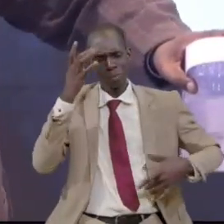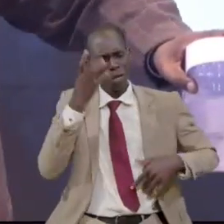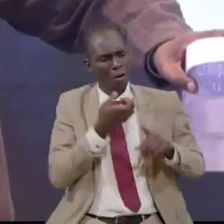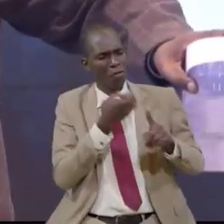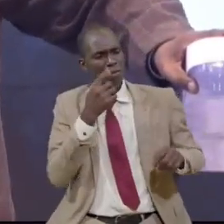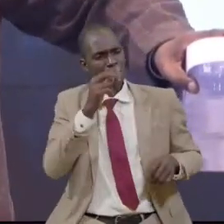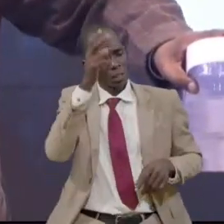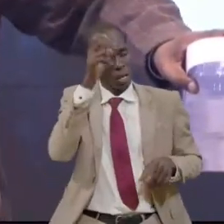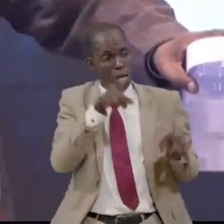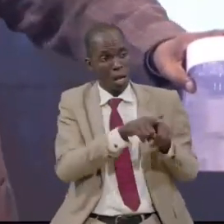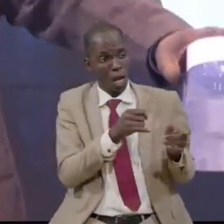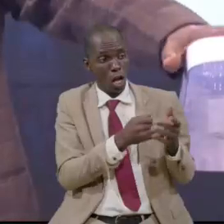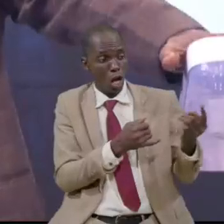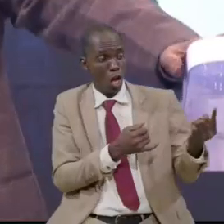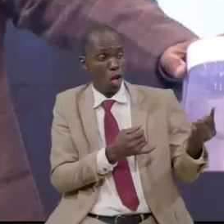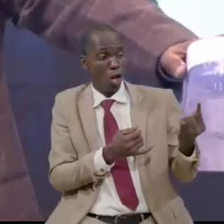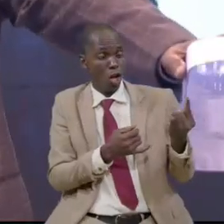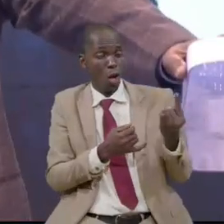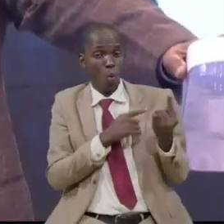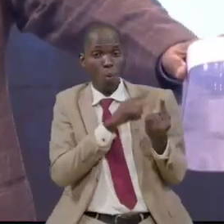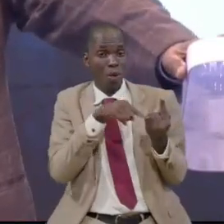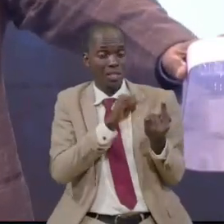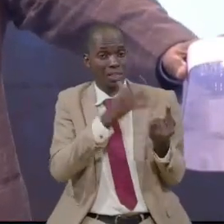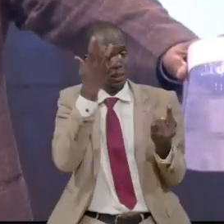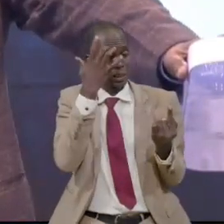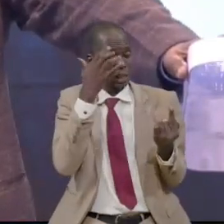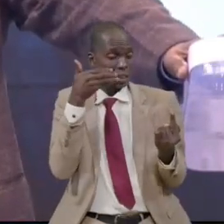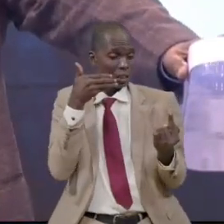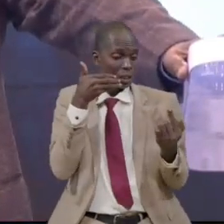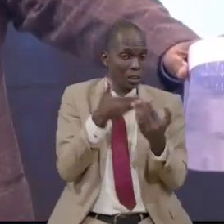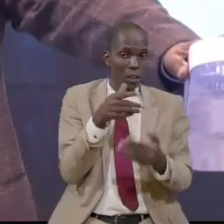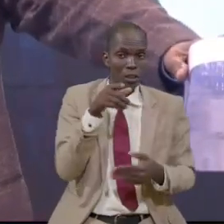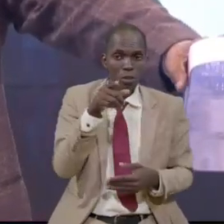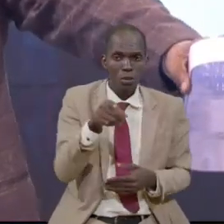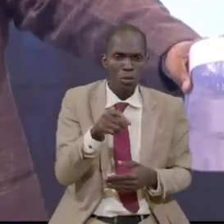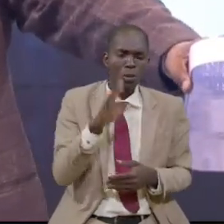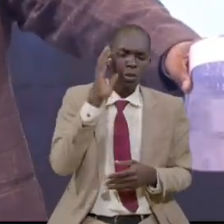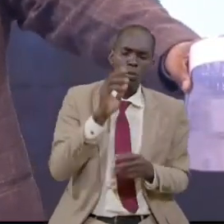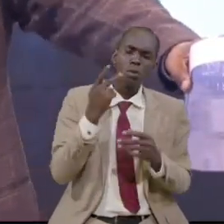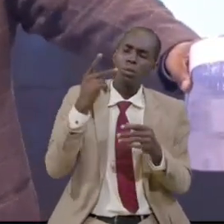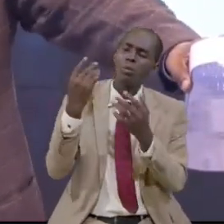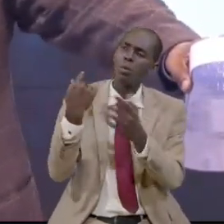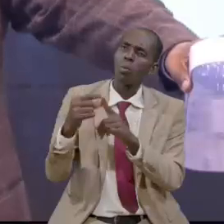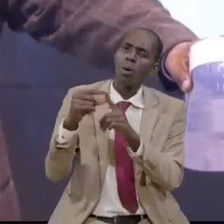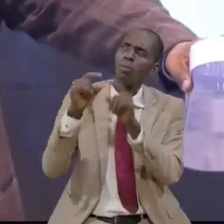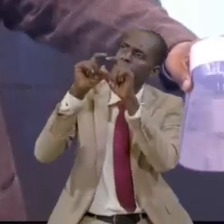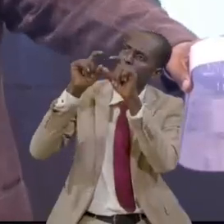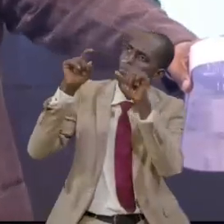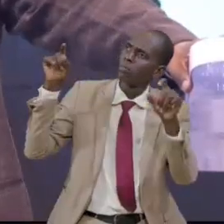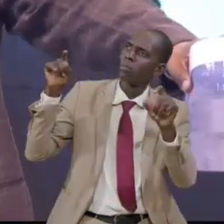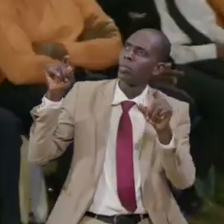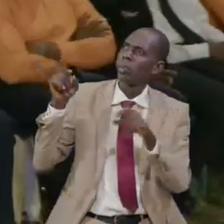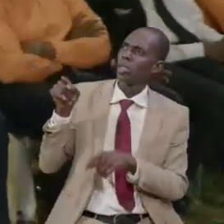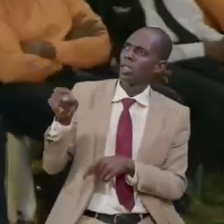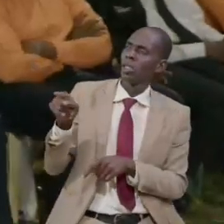when it gets to your gate you will read that invisible sign chosing